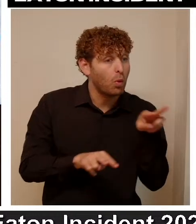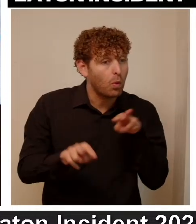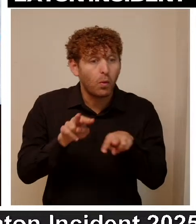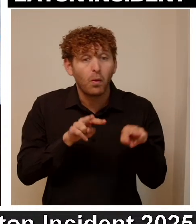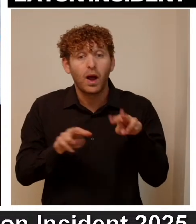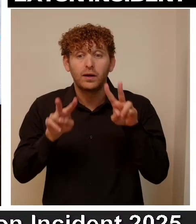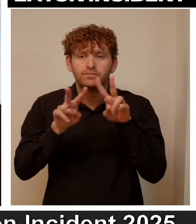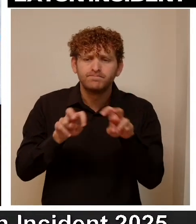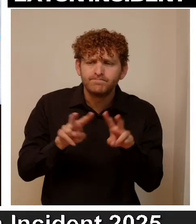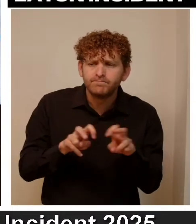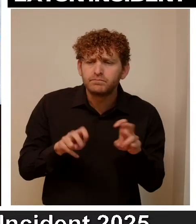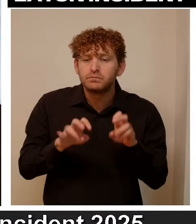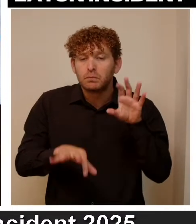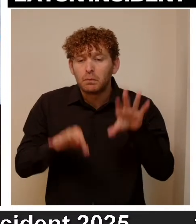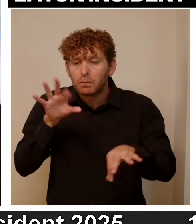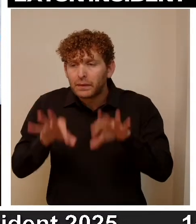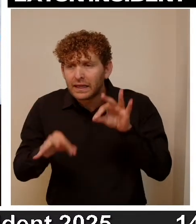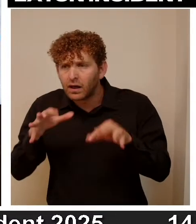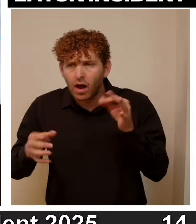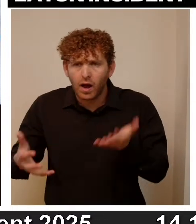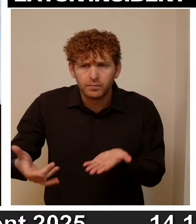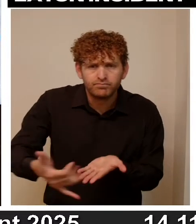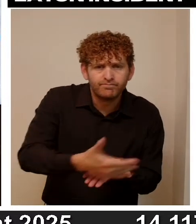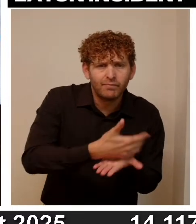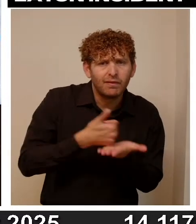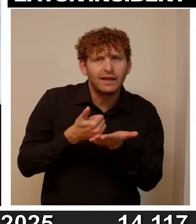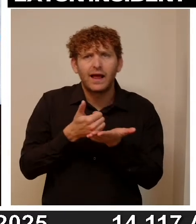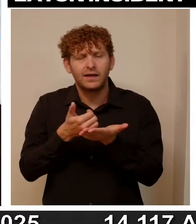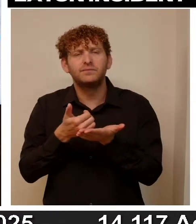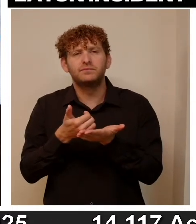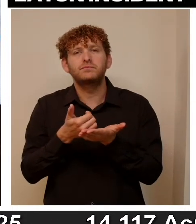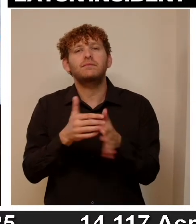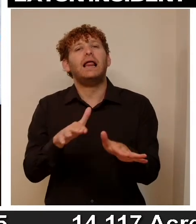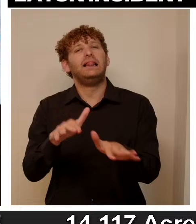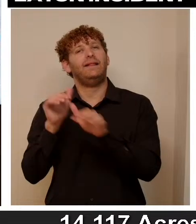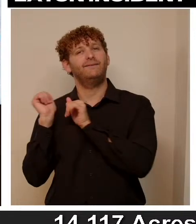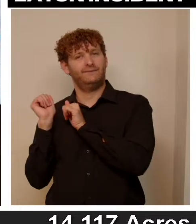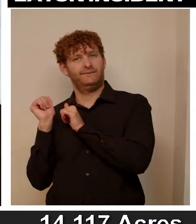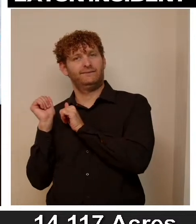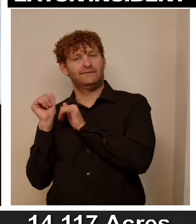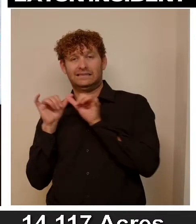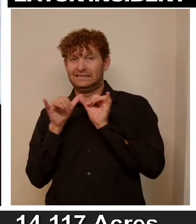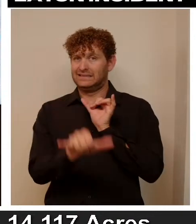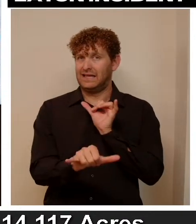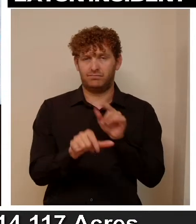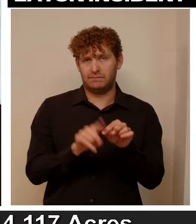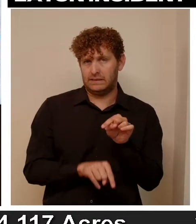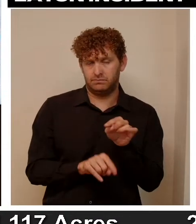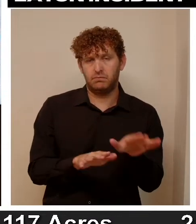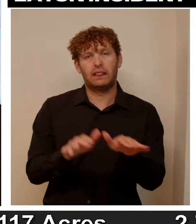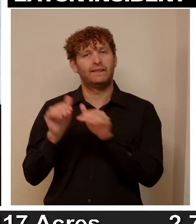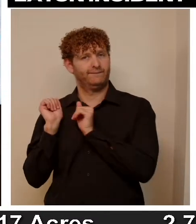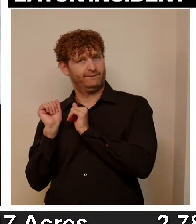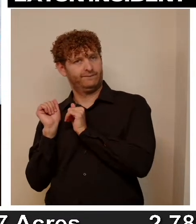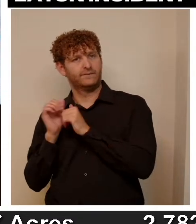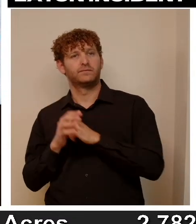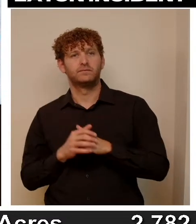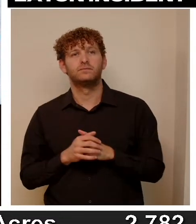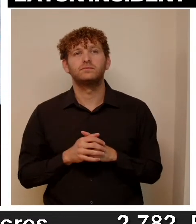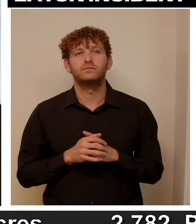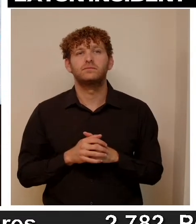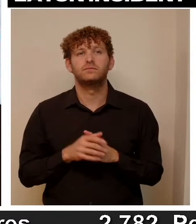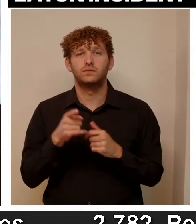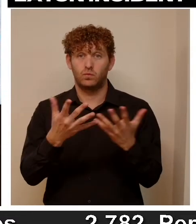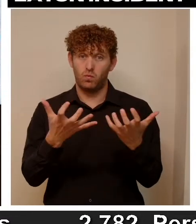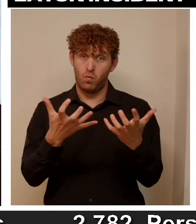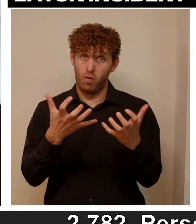some essentials and vital things that they need, and to leave the area. If they decide to stay in that area,